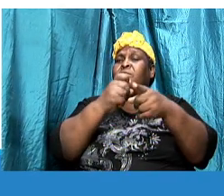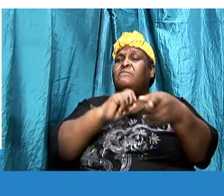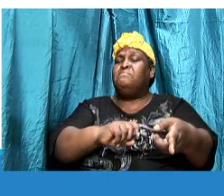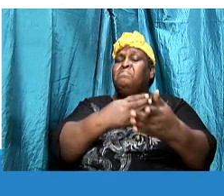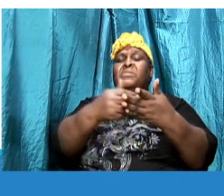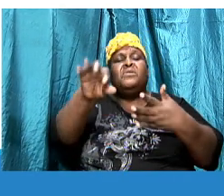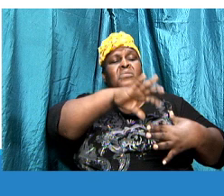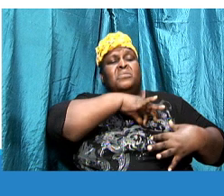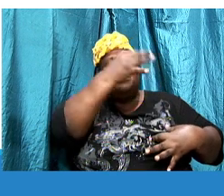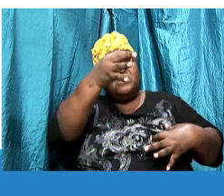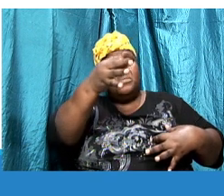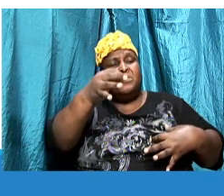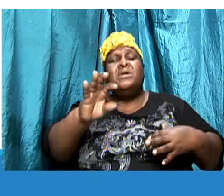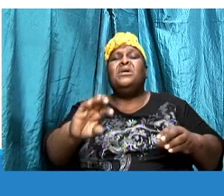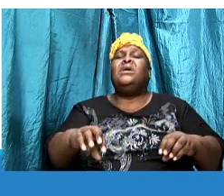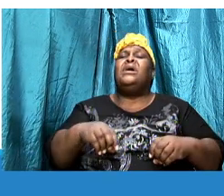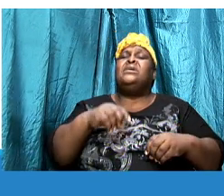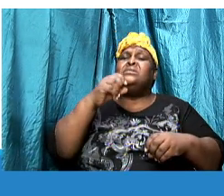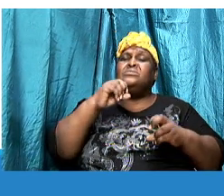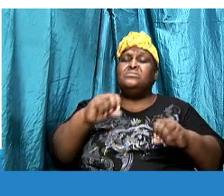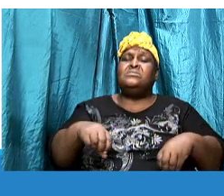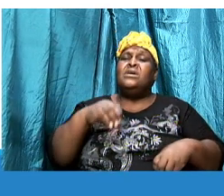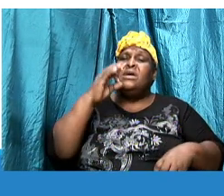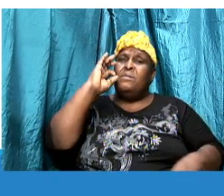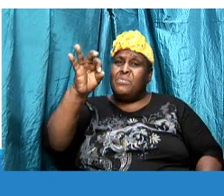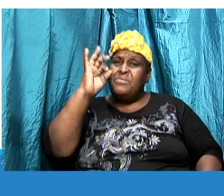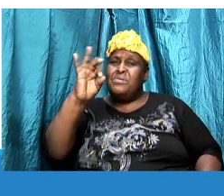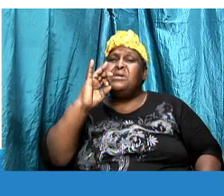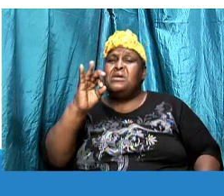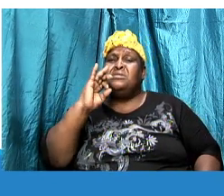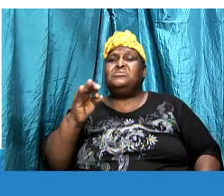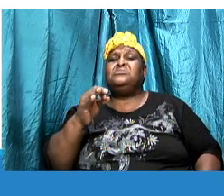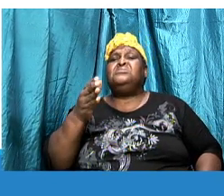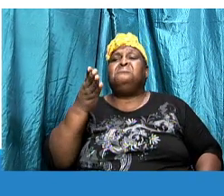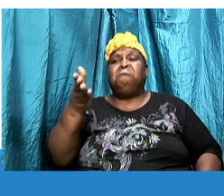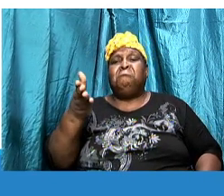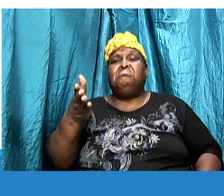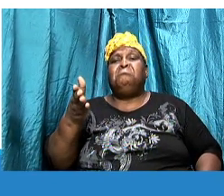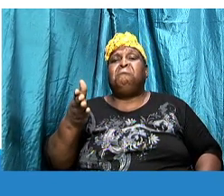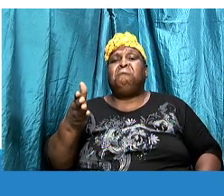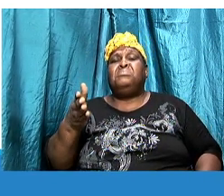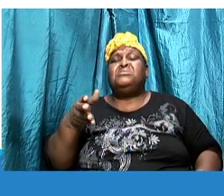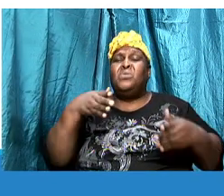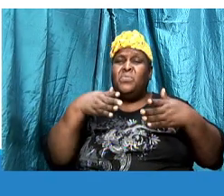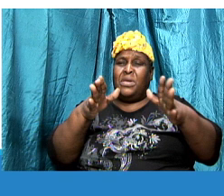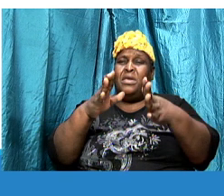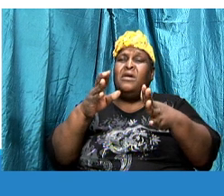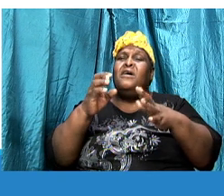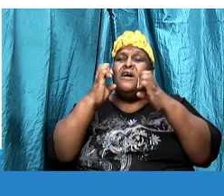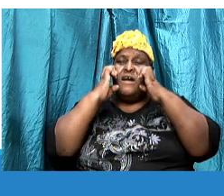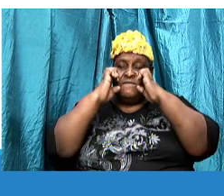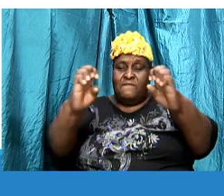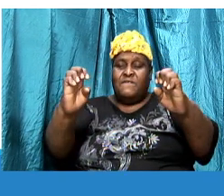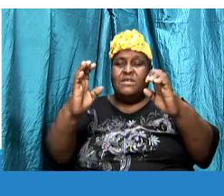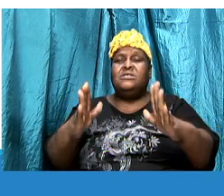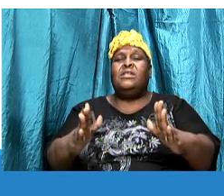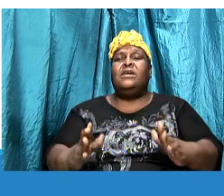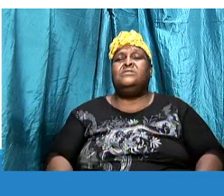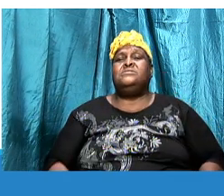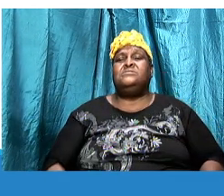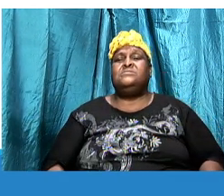he present that as his method of evangelism. Amen. So let us have a look